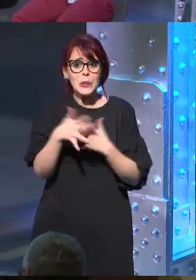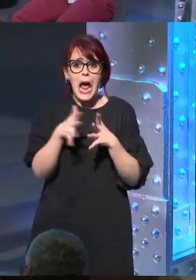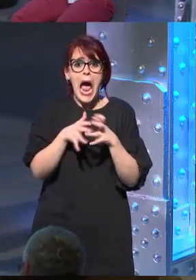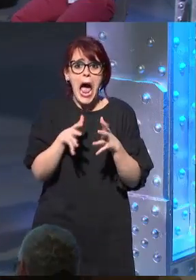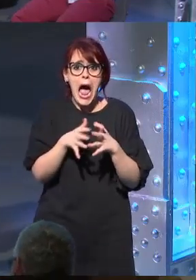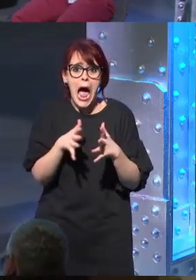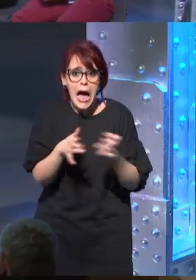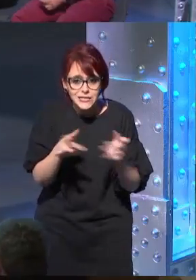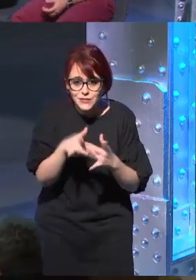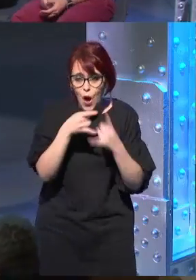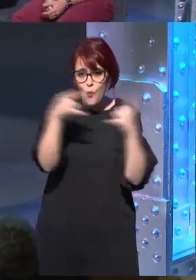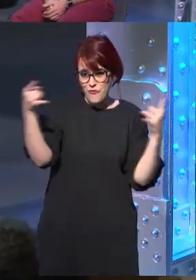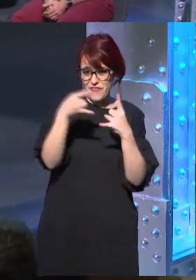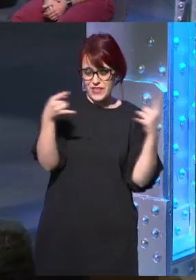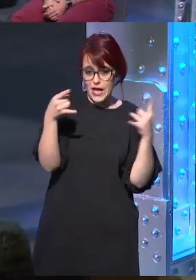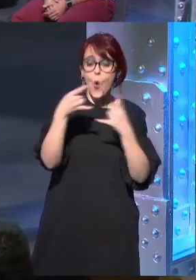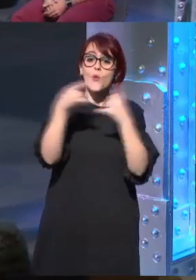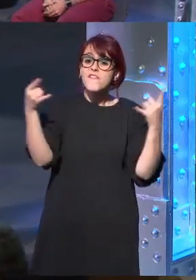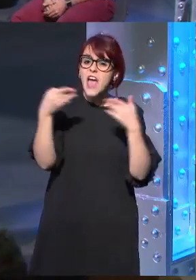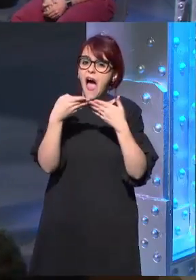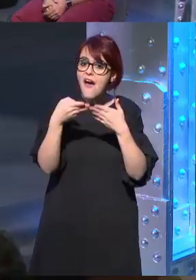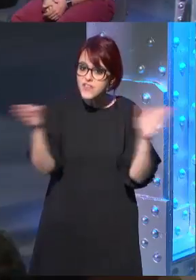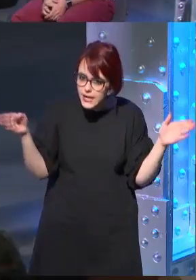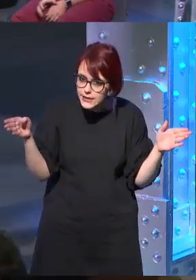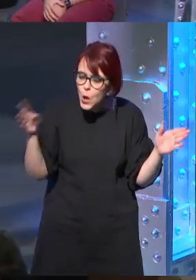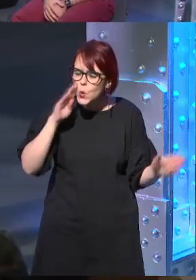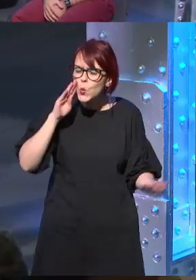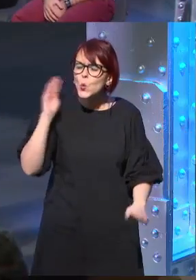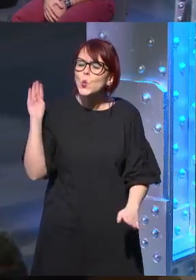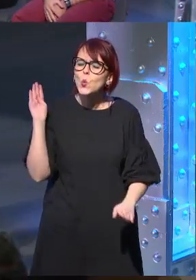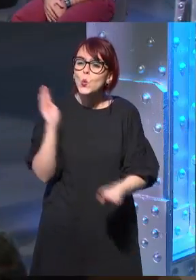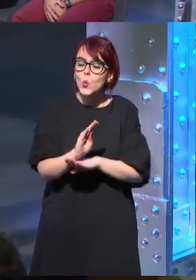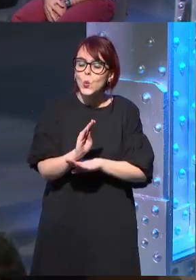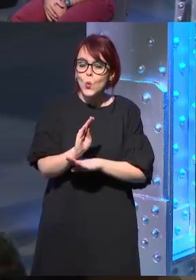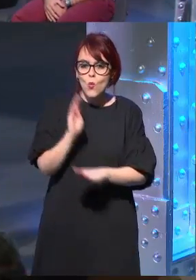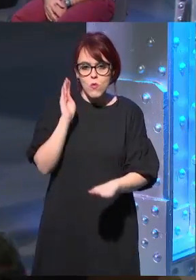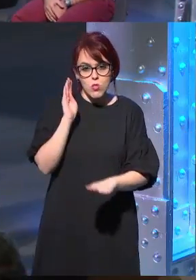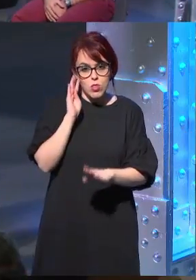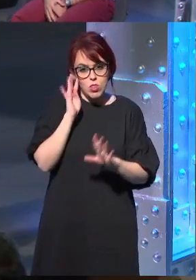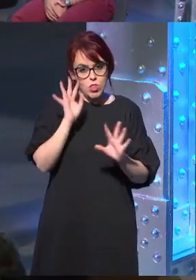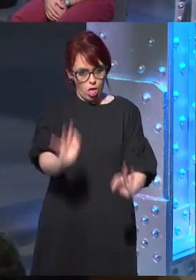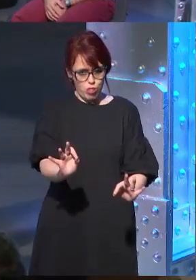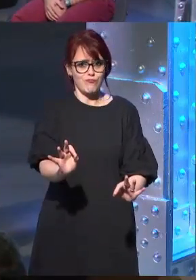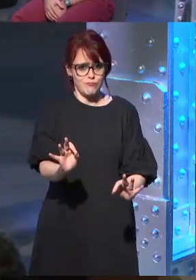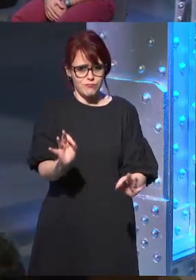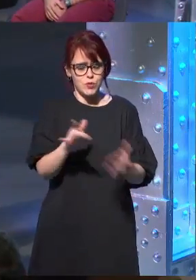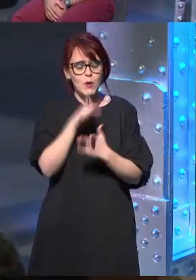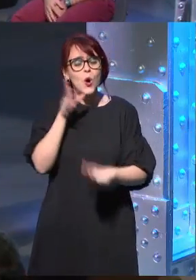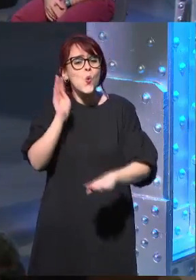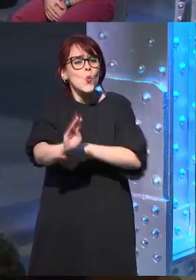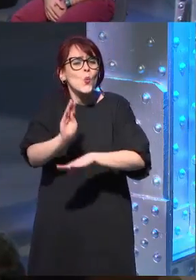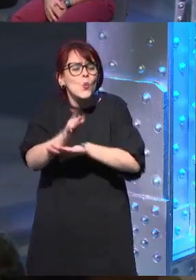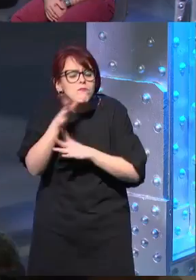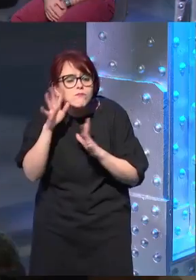of panels because it's natural, the way they speak. Well, when it comes to open Wi-Fis, you need to